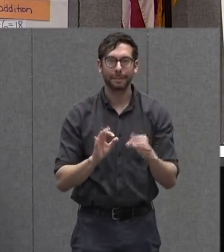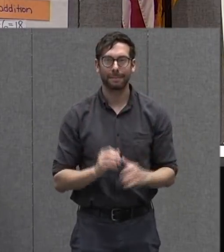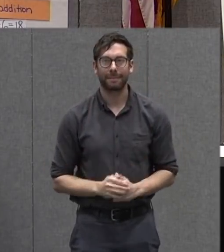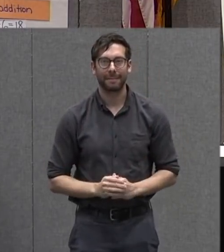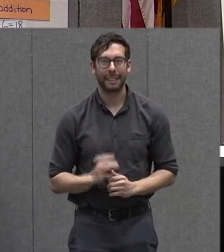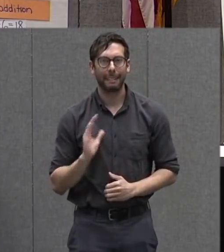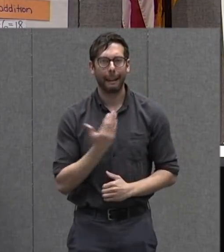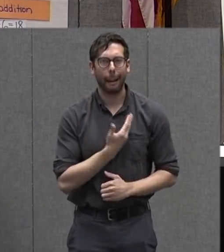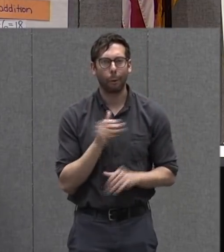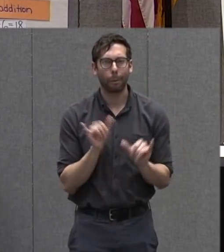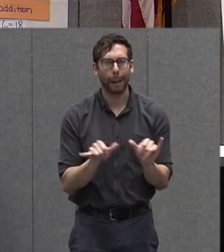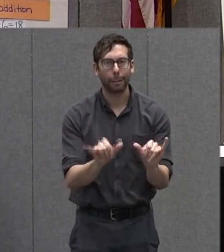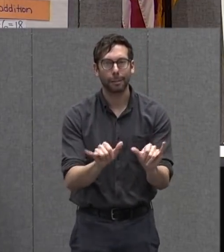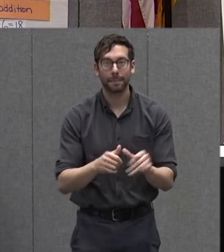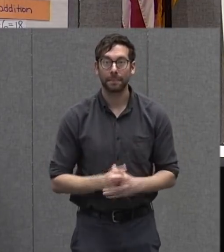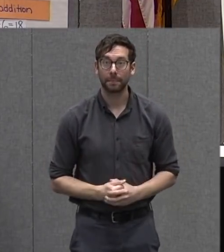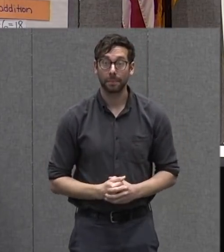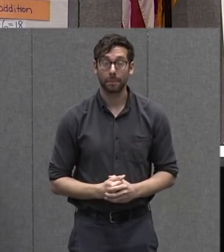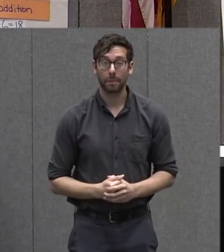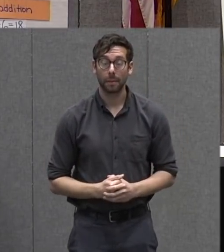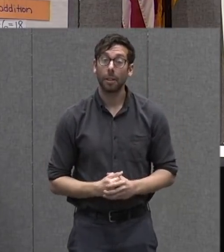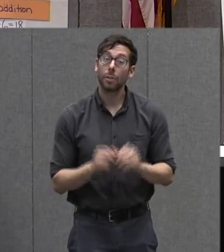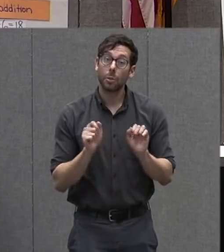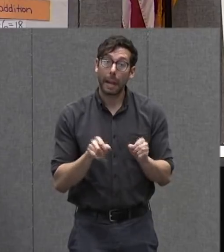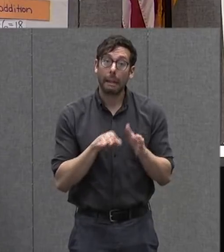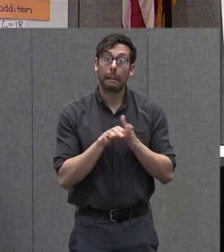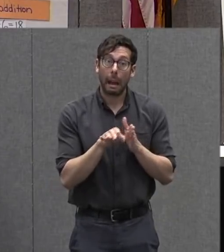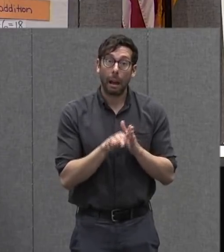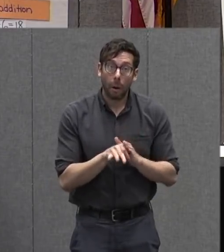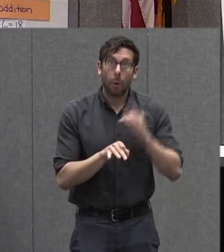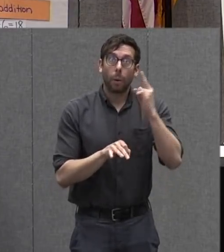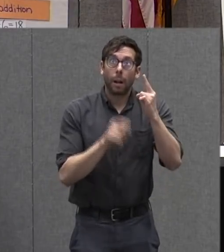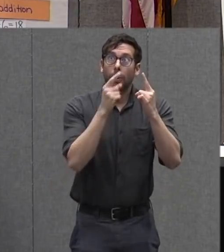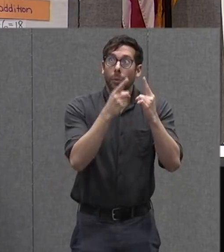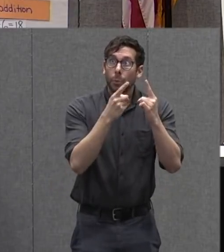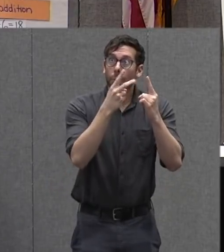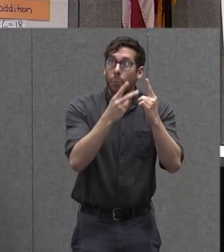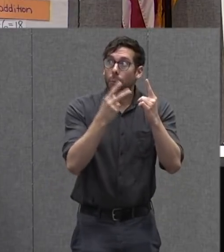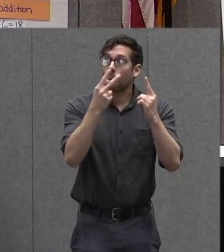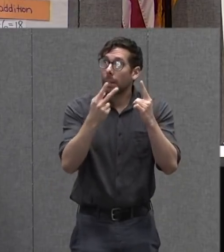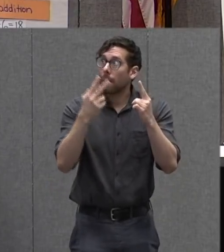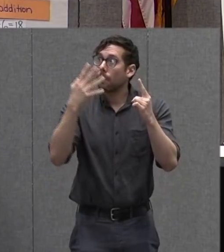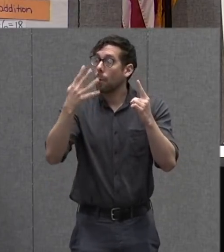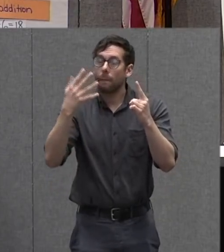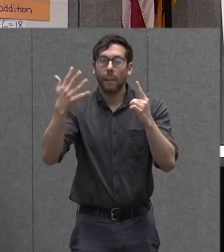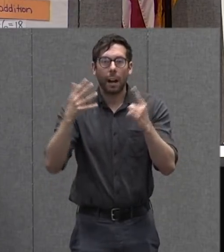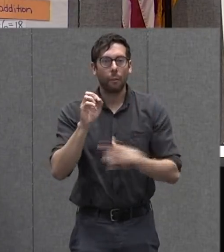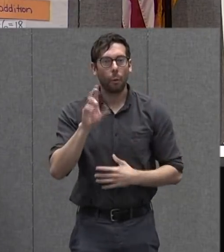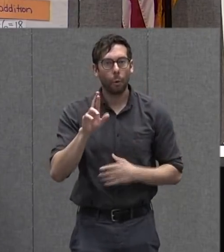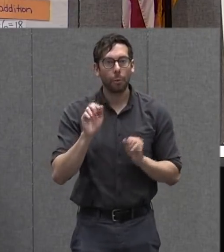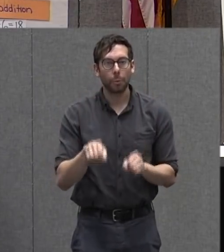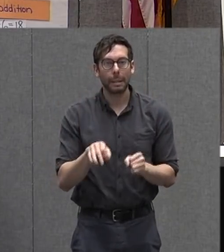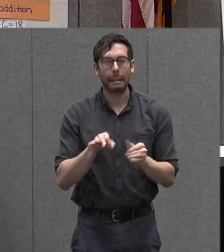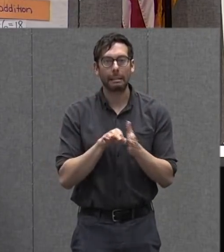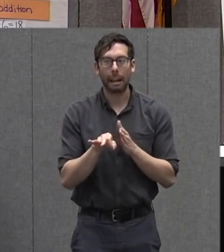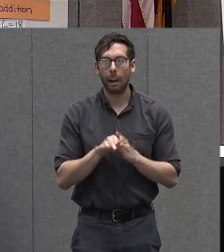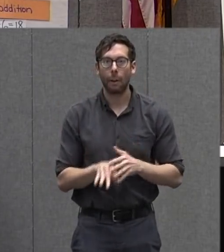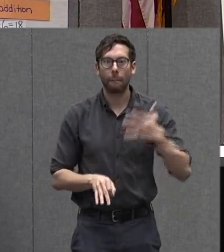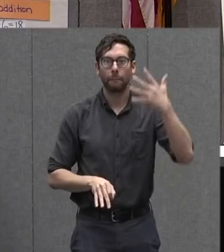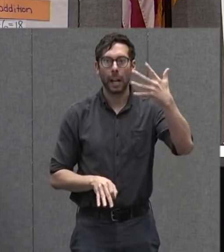So we could count by ones to figure out how many there are, or we could skip count by 5s to sort that out. Can